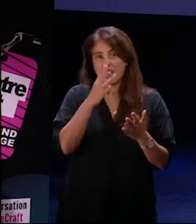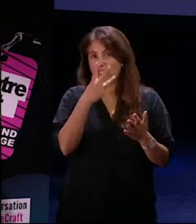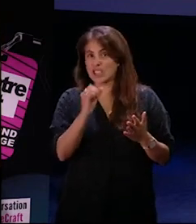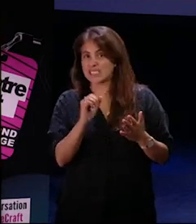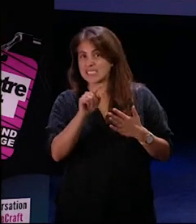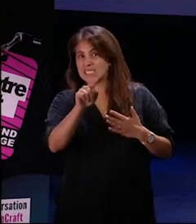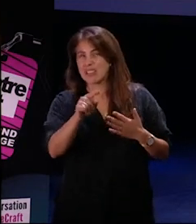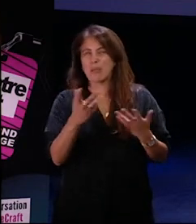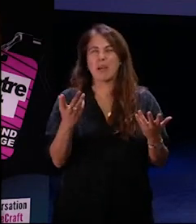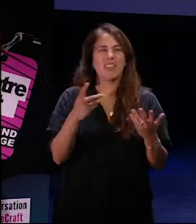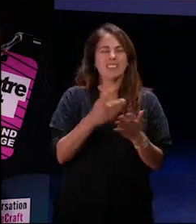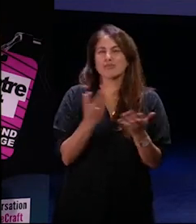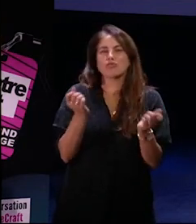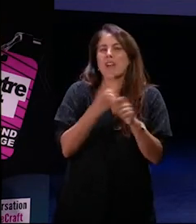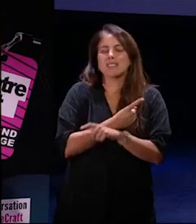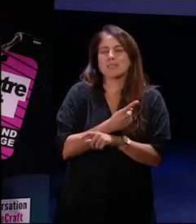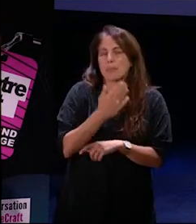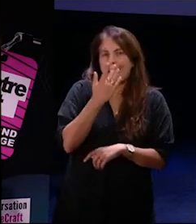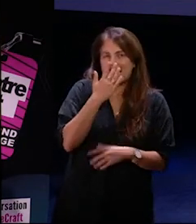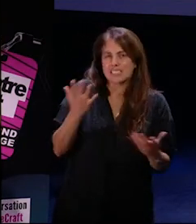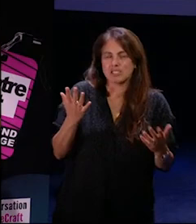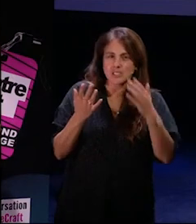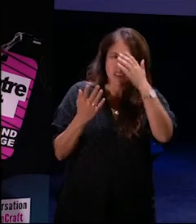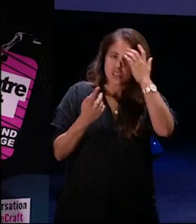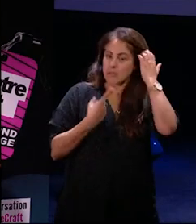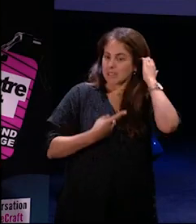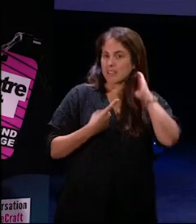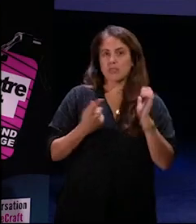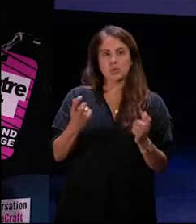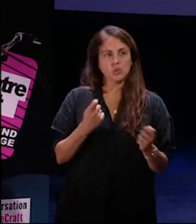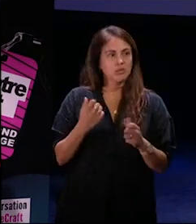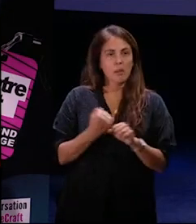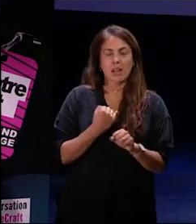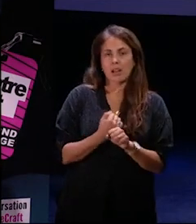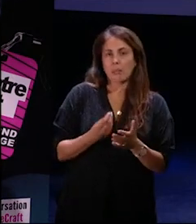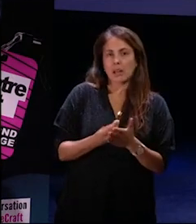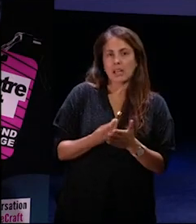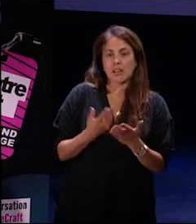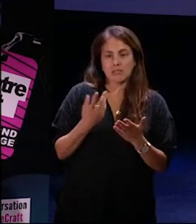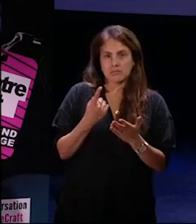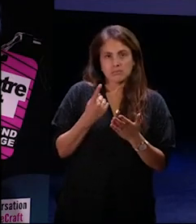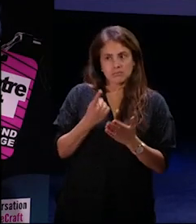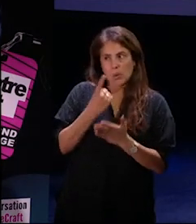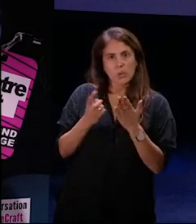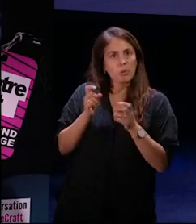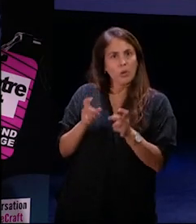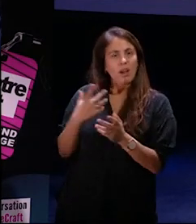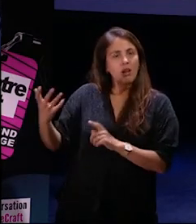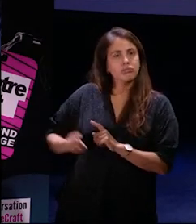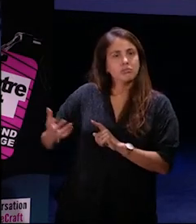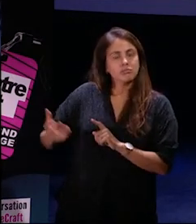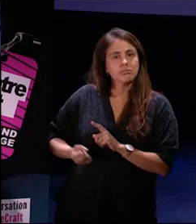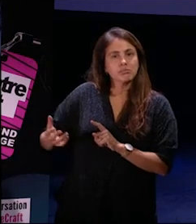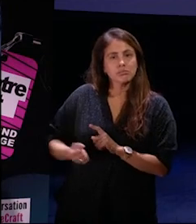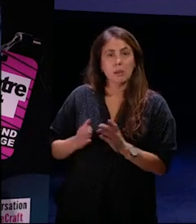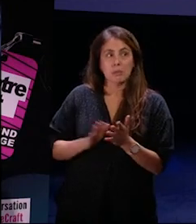an arbitrary age, and I make money as a producer, and that's the only way I make money now, which is really